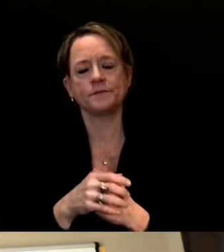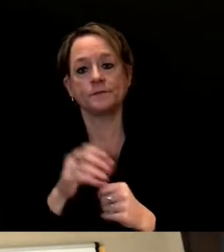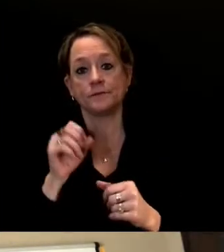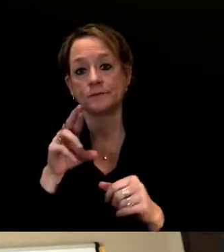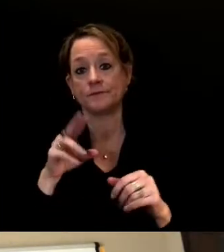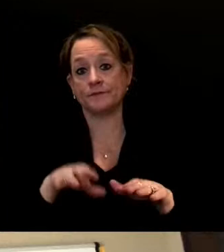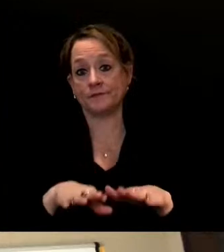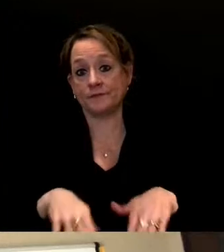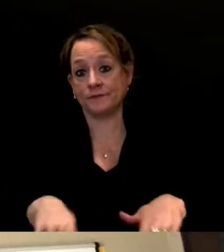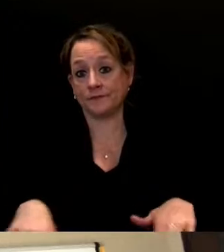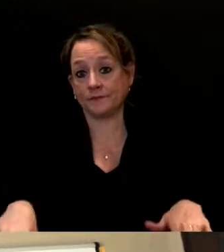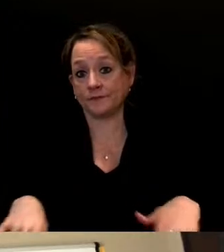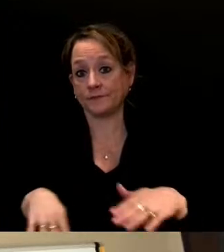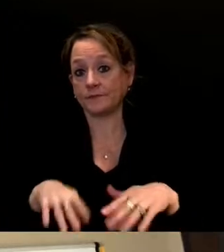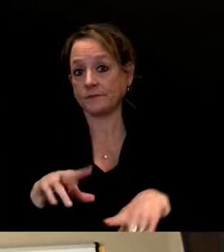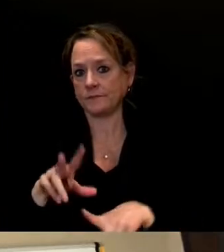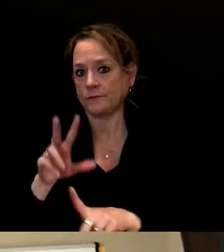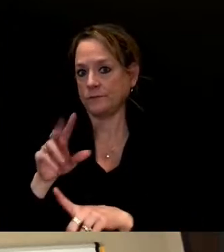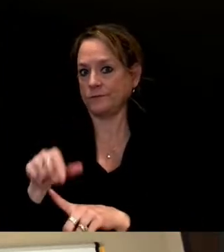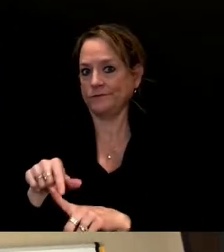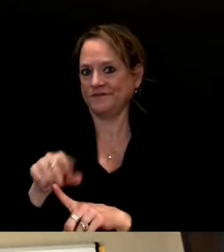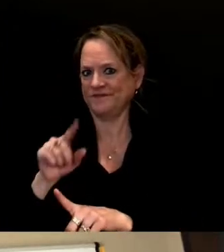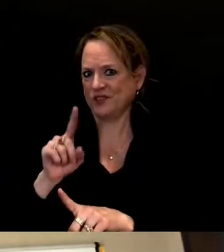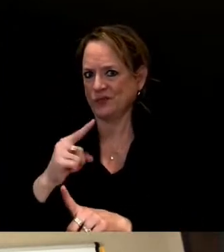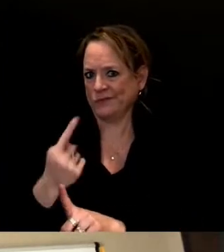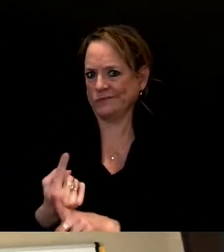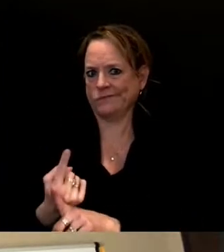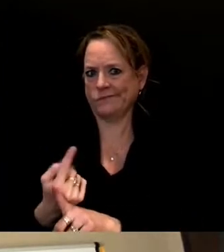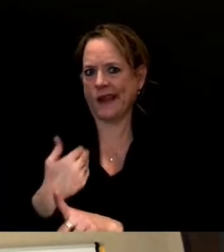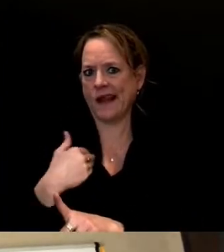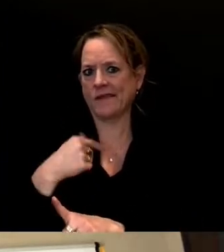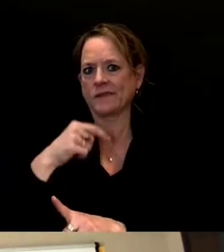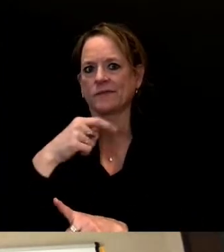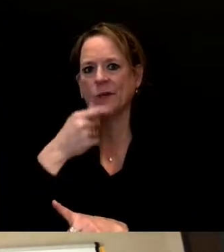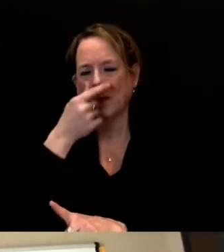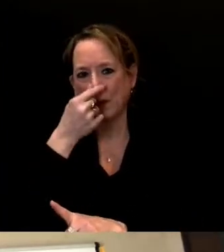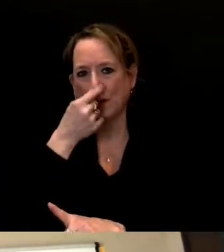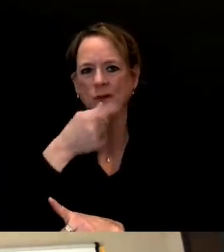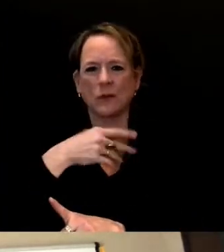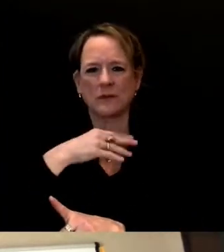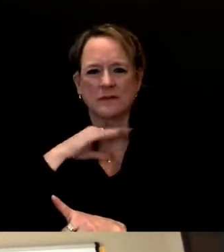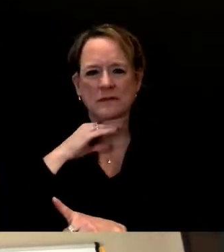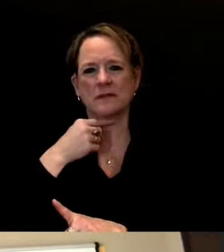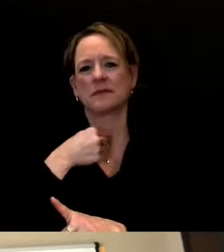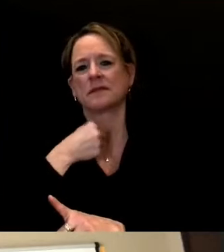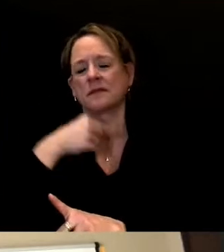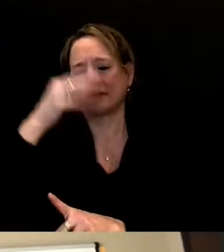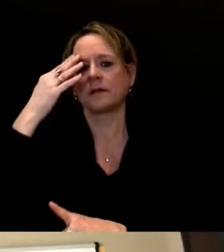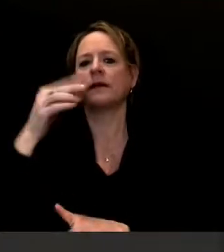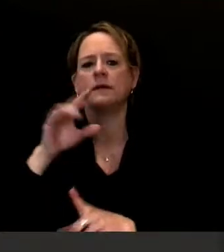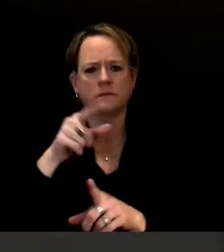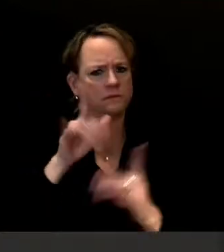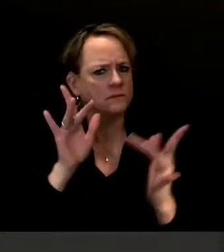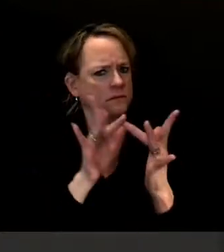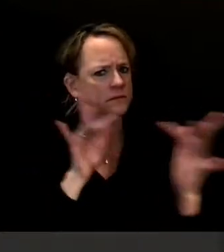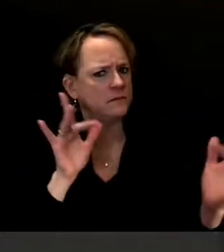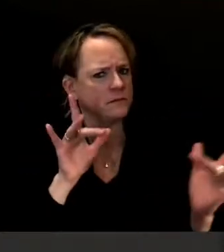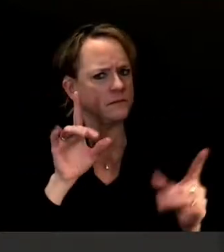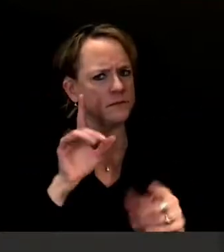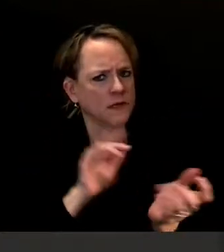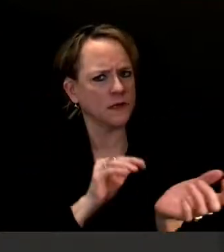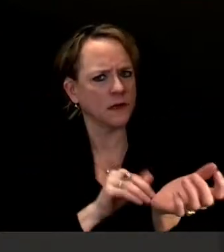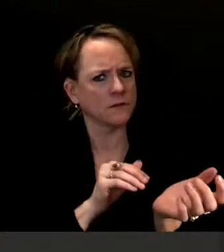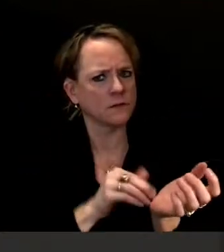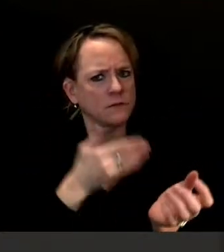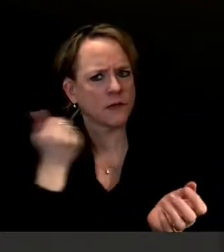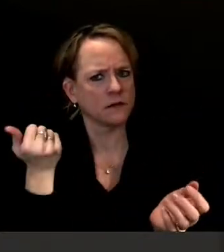first to get advice about what to do, not assume that it's COVID or assume that COVID testing is the only thing that's needed, but get advice